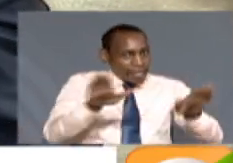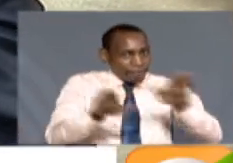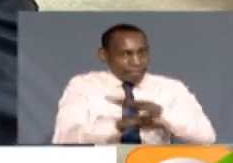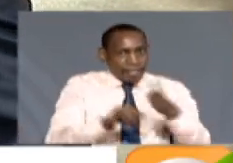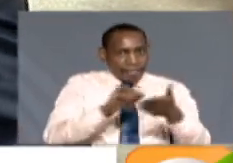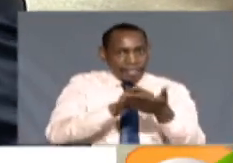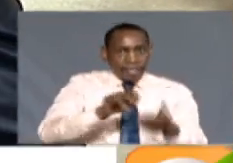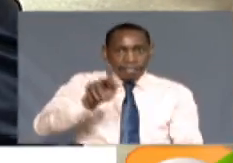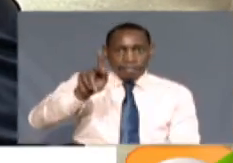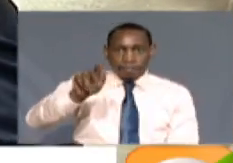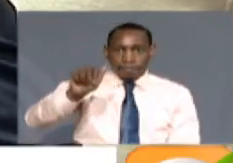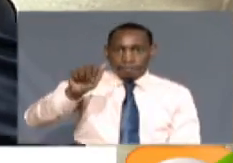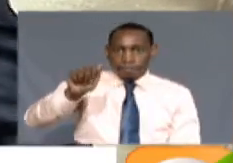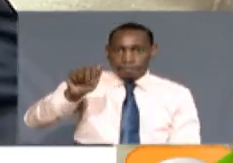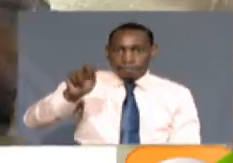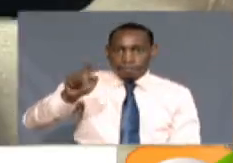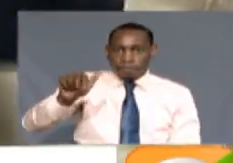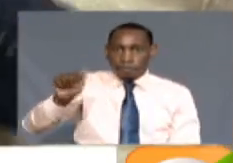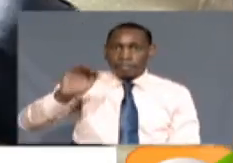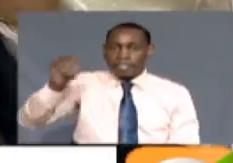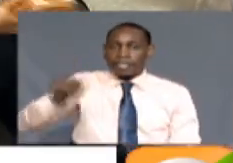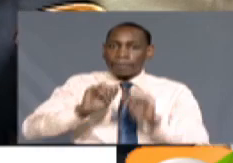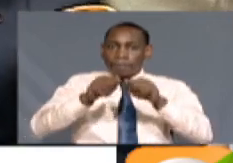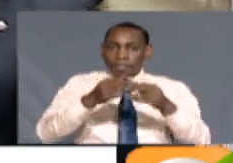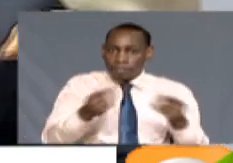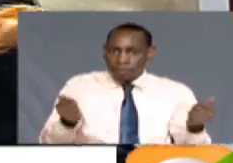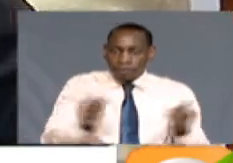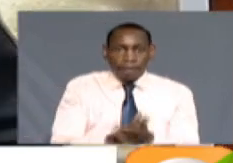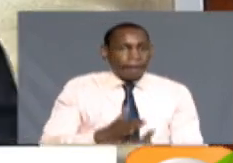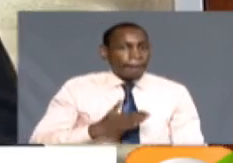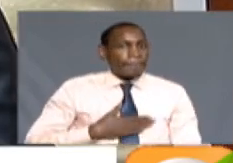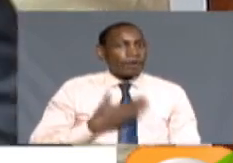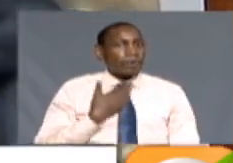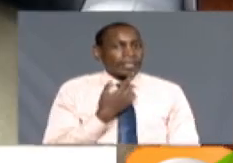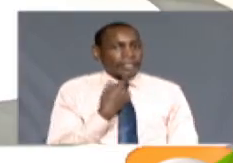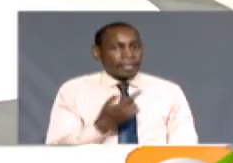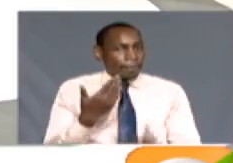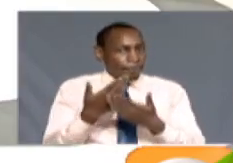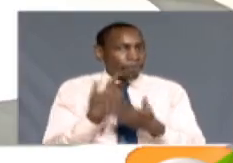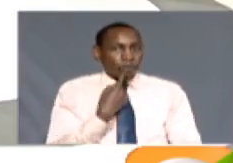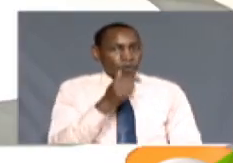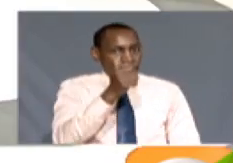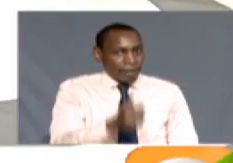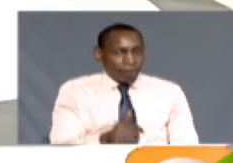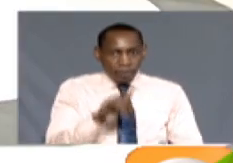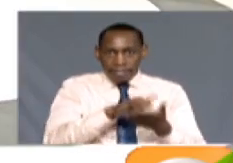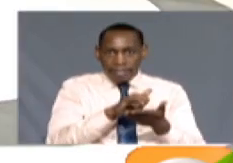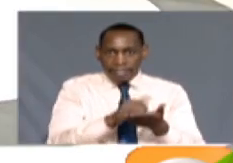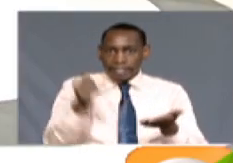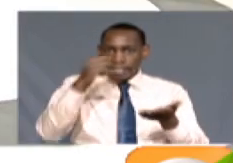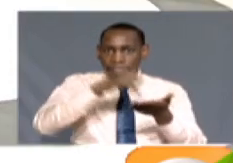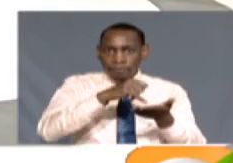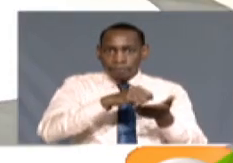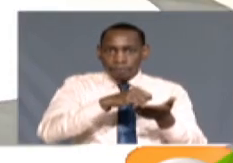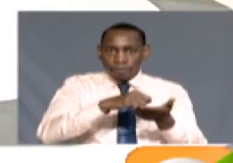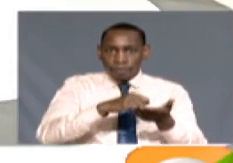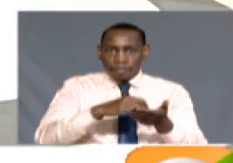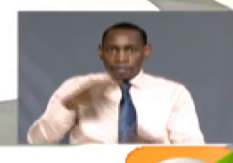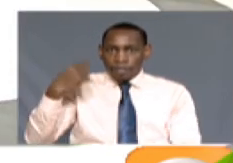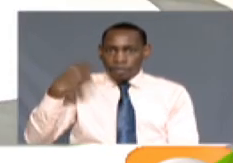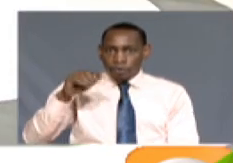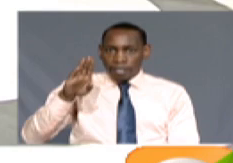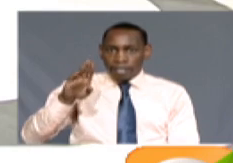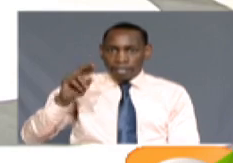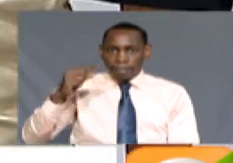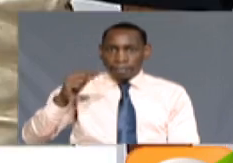Konza city would have addressed that. Next, and I can tell you what, I remember I told you one day here, when we were involved in Goldenberg in